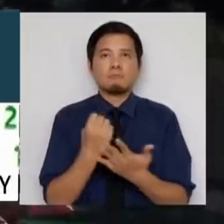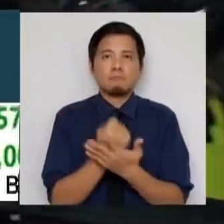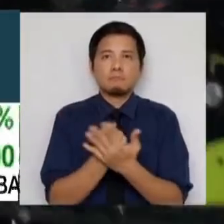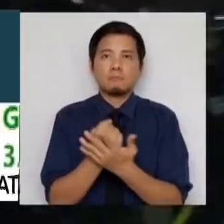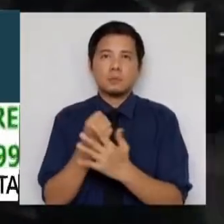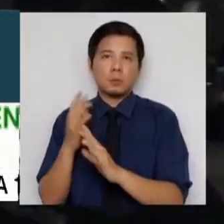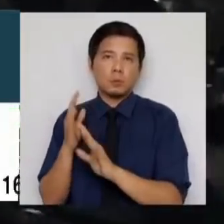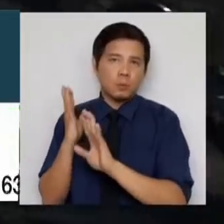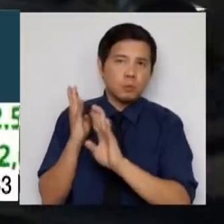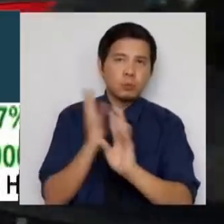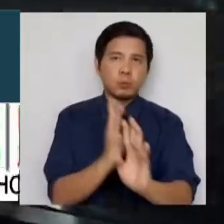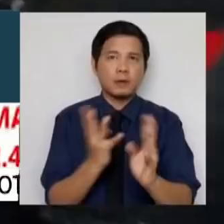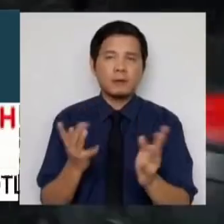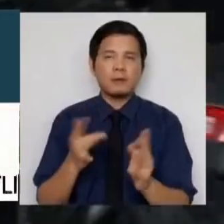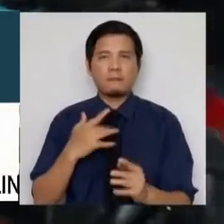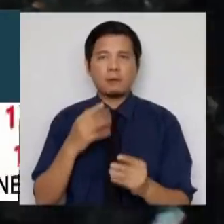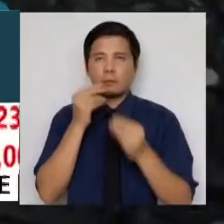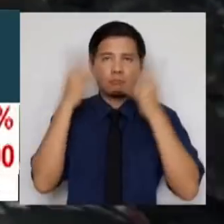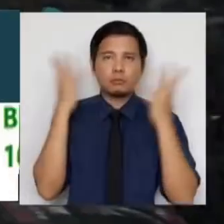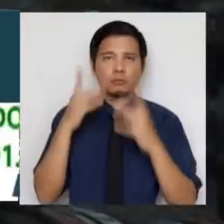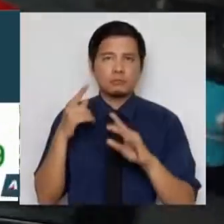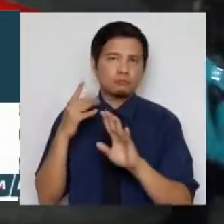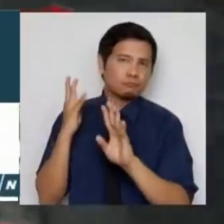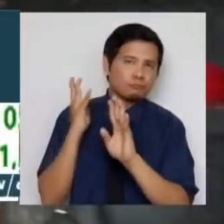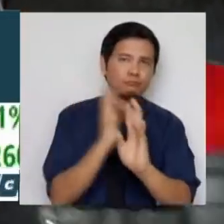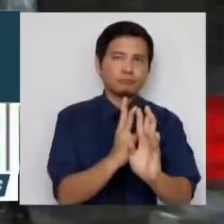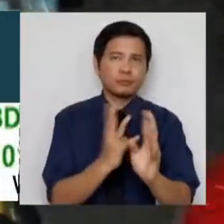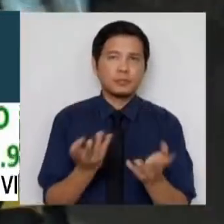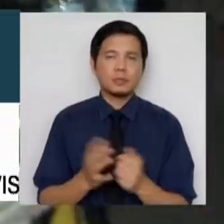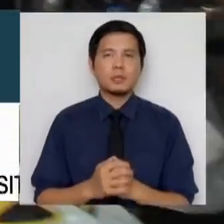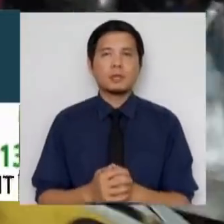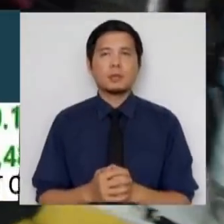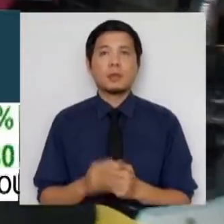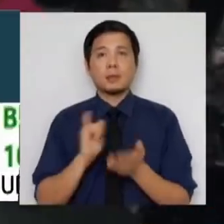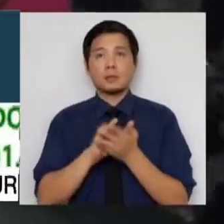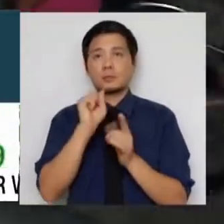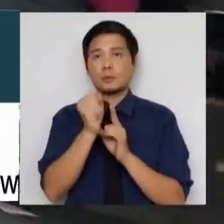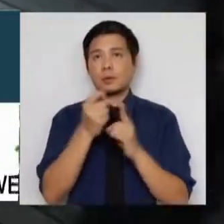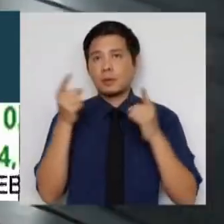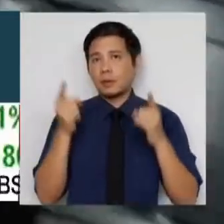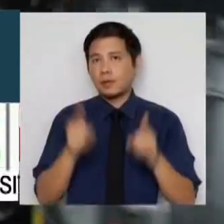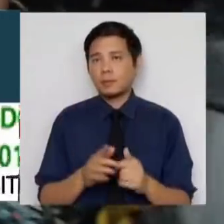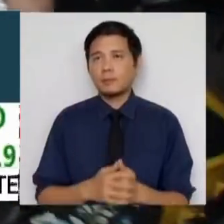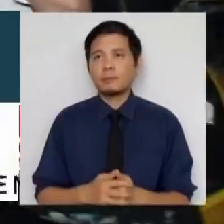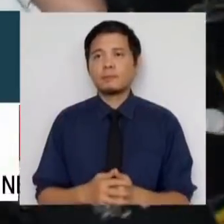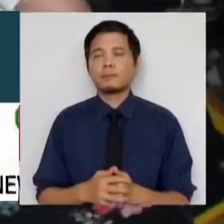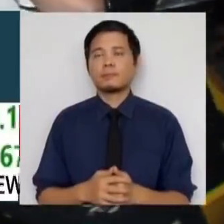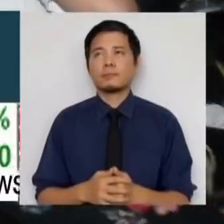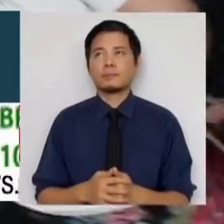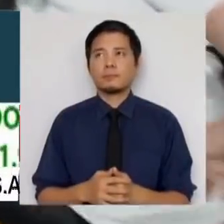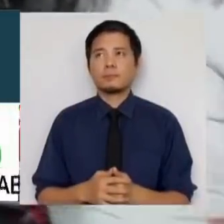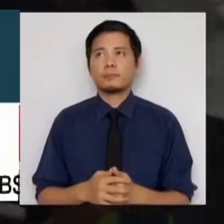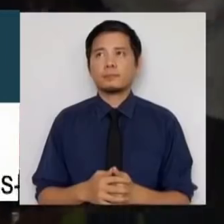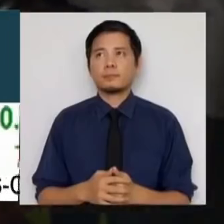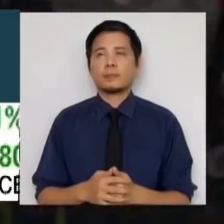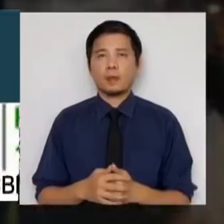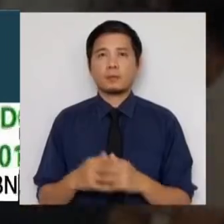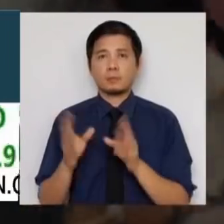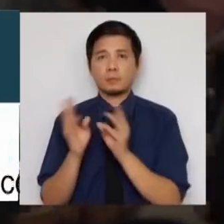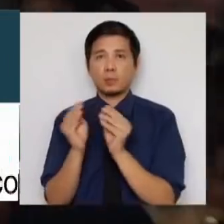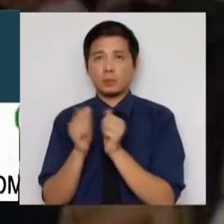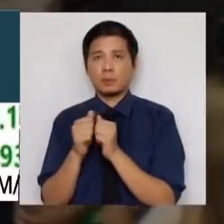their luck and line up. No? Now, given that situation, I've had a meeting with my team earlier today, and I told